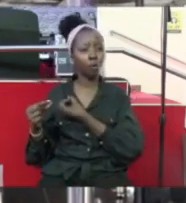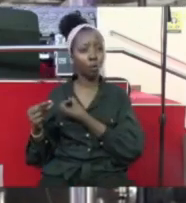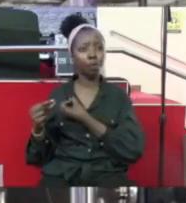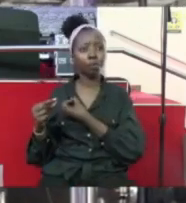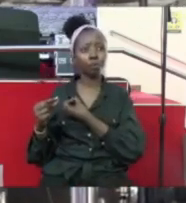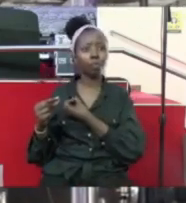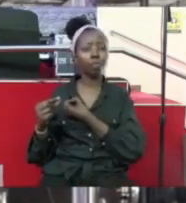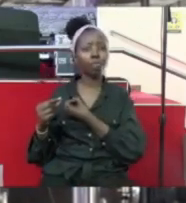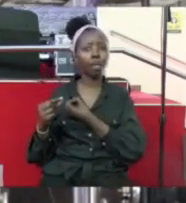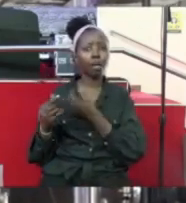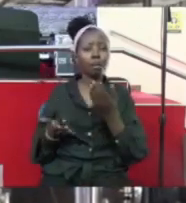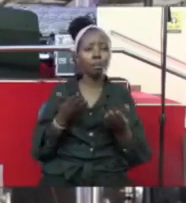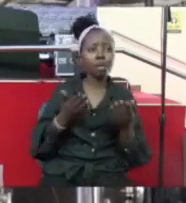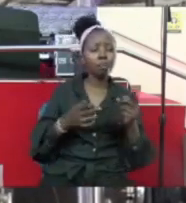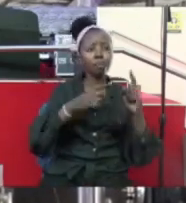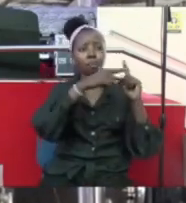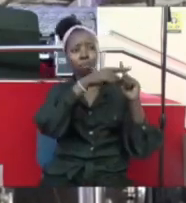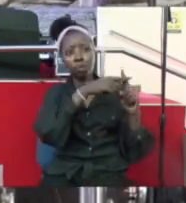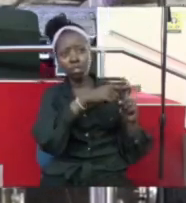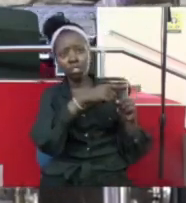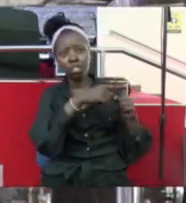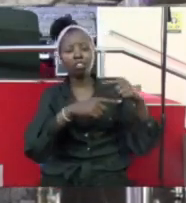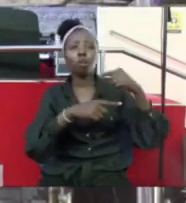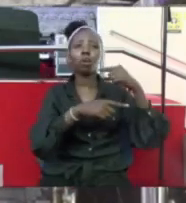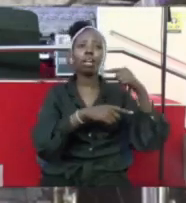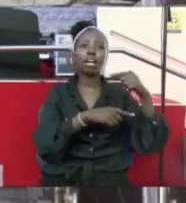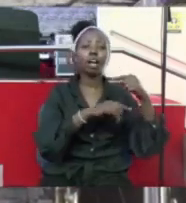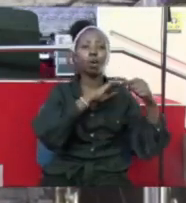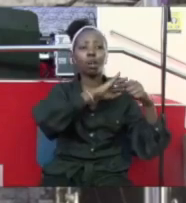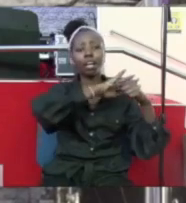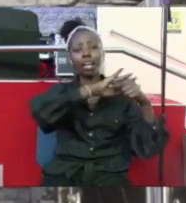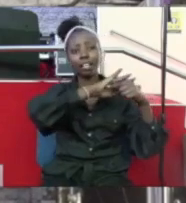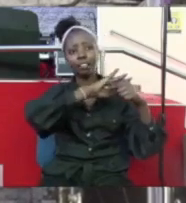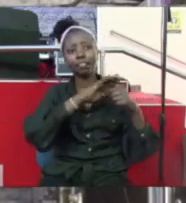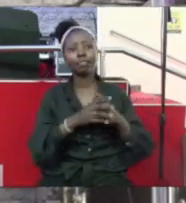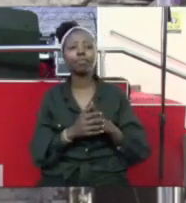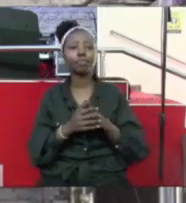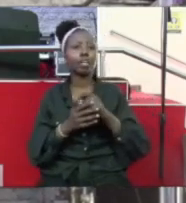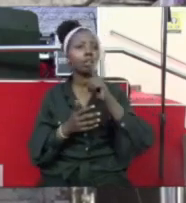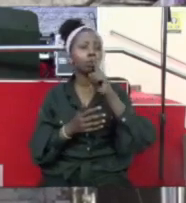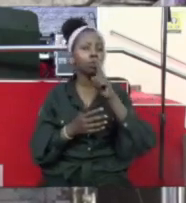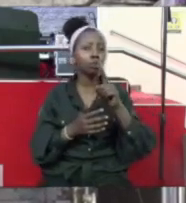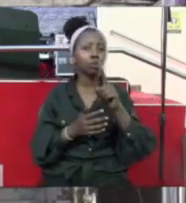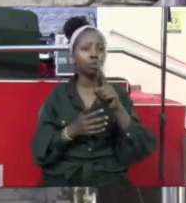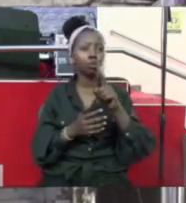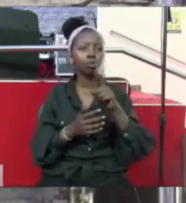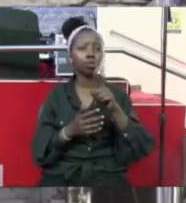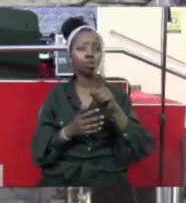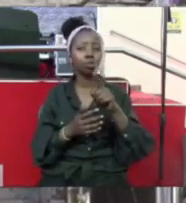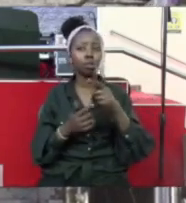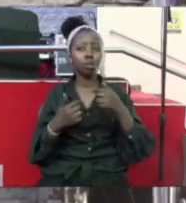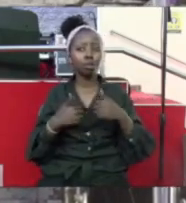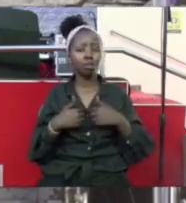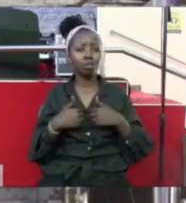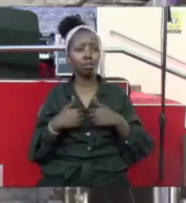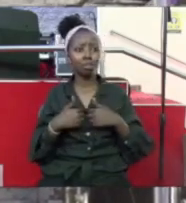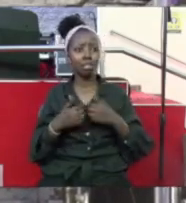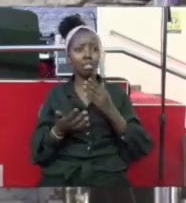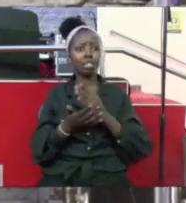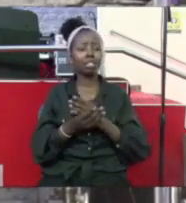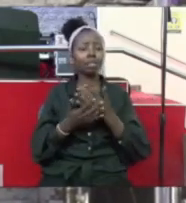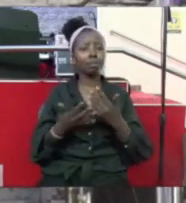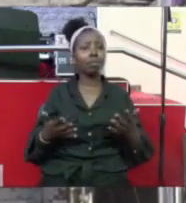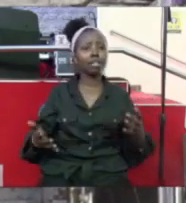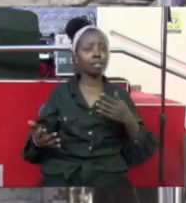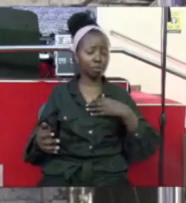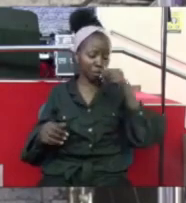Positively or negatively. Kwa njia ambayo ni nzuri ama kwa njia ambayo ni mbaya. So me, I always, there are some things I always remember.